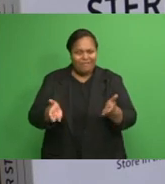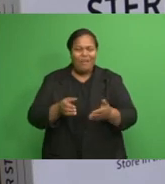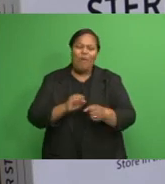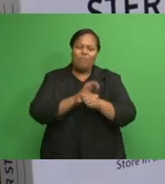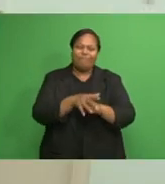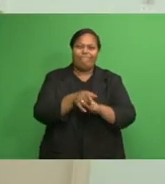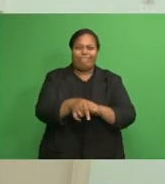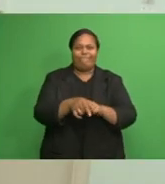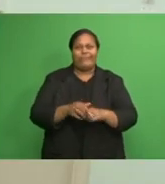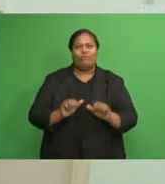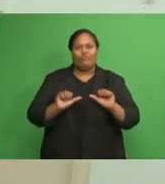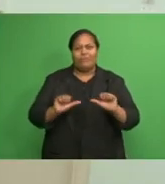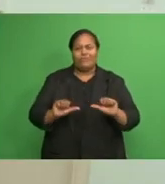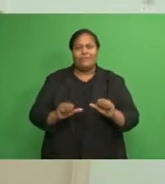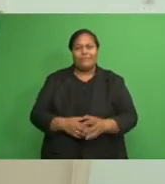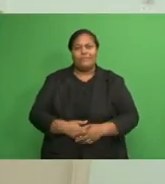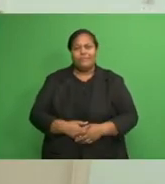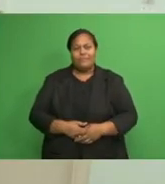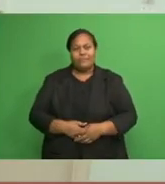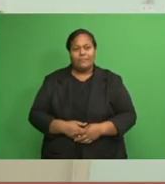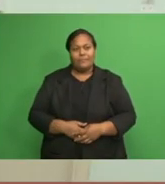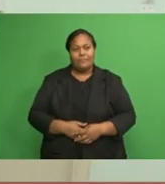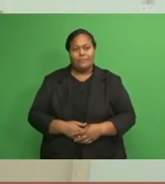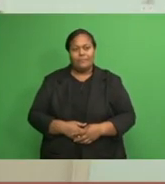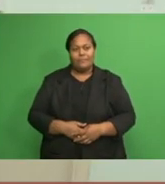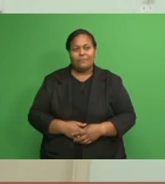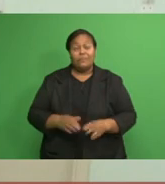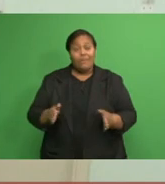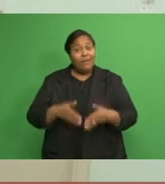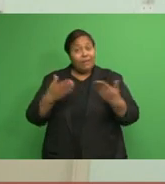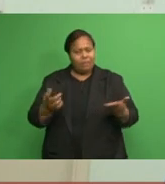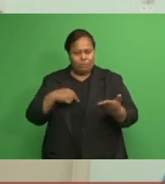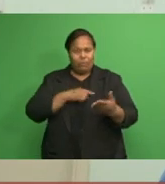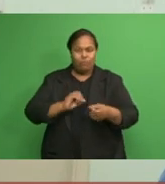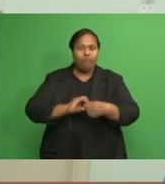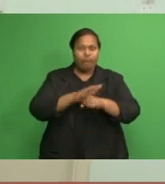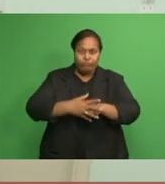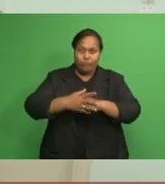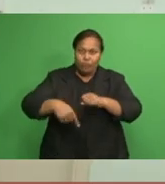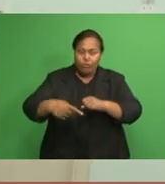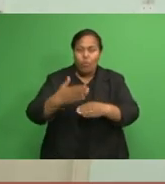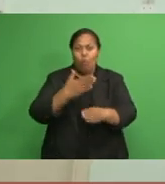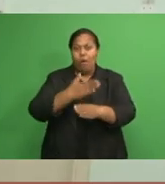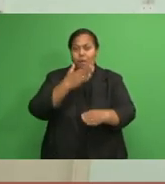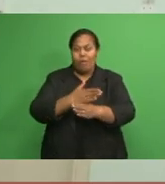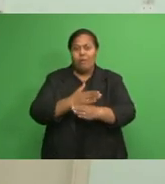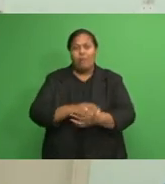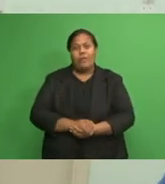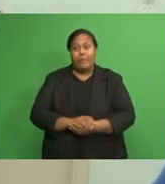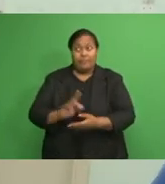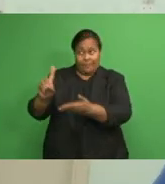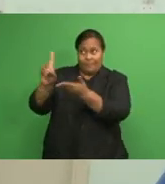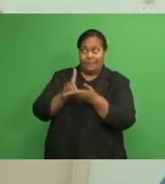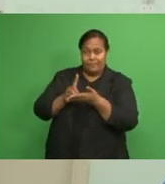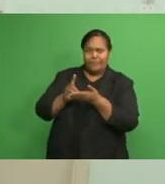virus. This time that we are still in the fight for COVID-19, and these donations are not